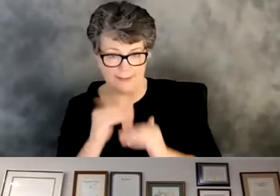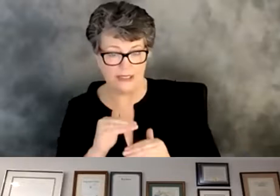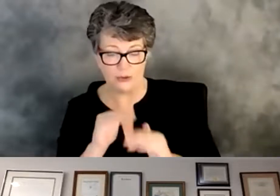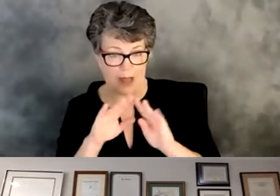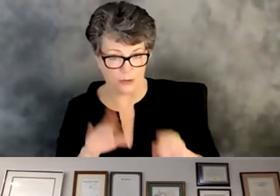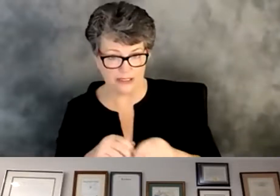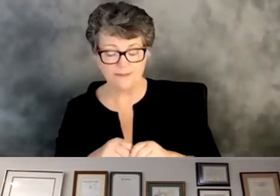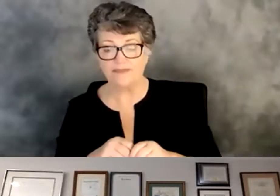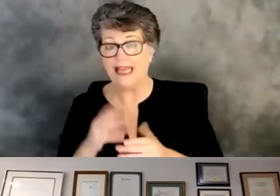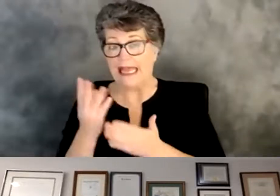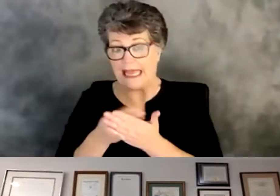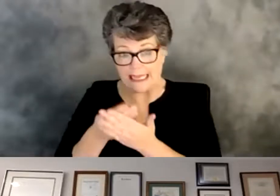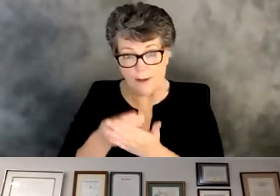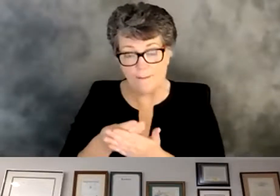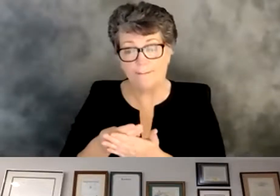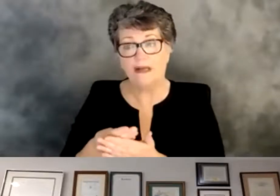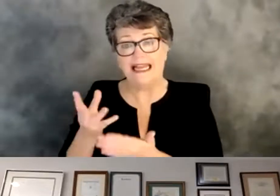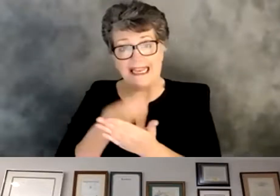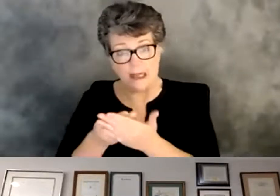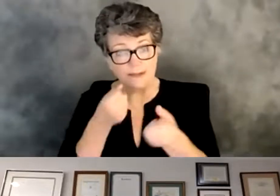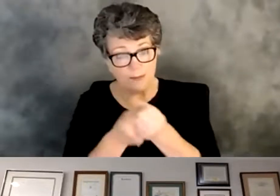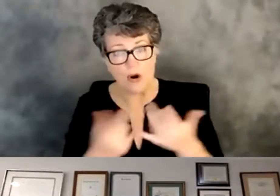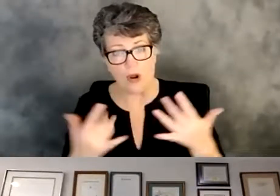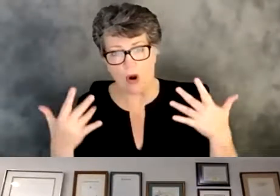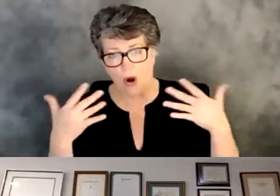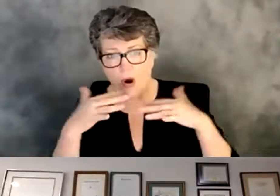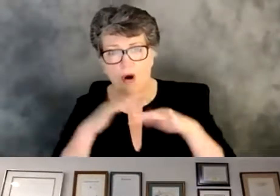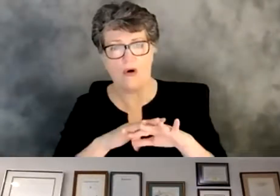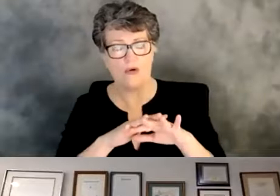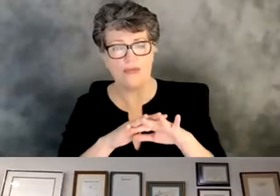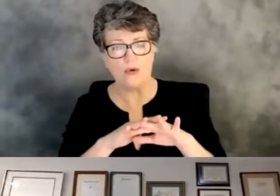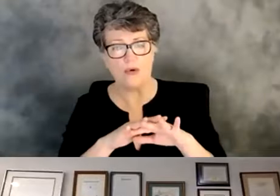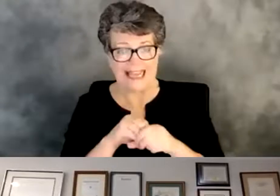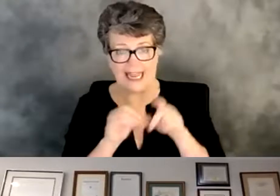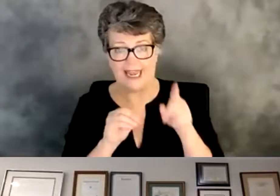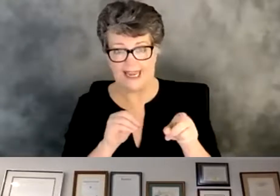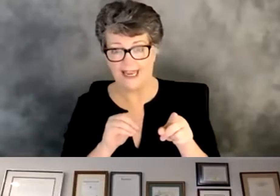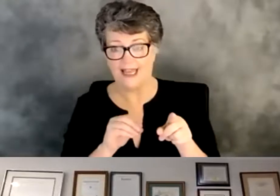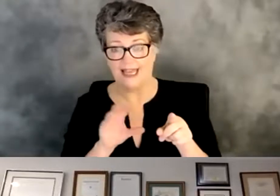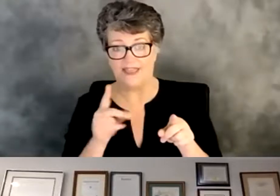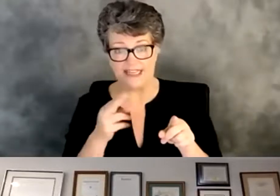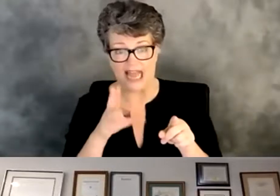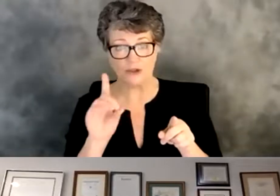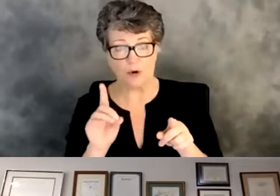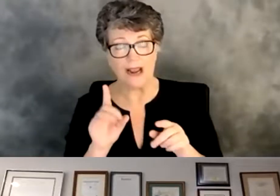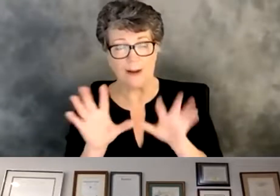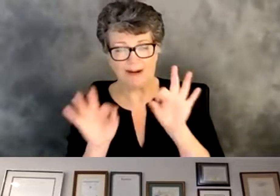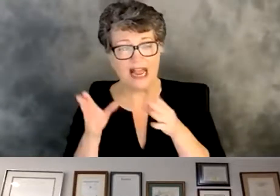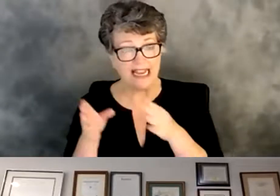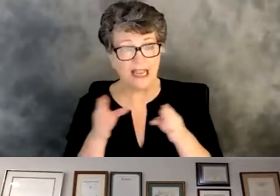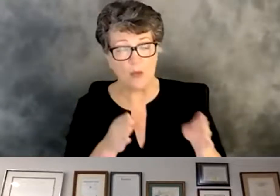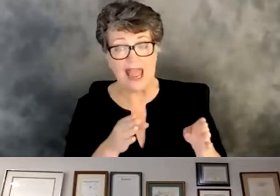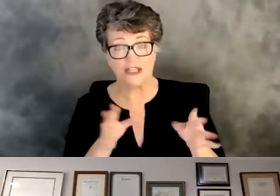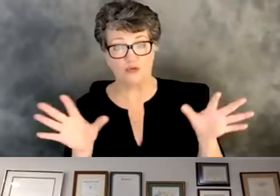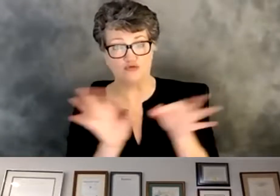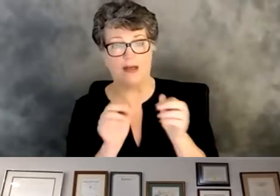housing, income supports. All of those dots are in the dashboard, but finding ways to draw them